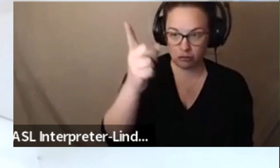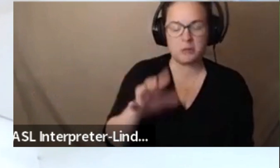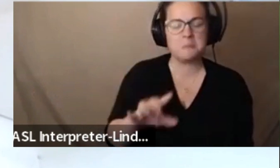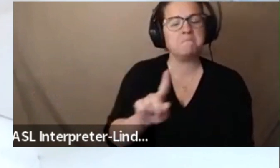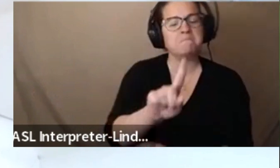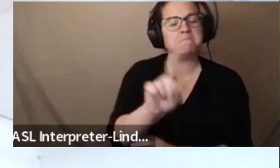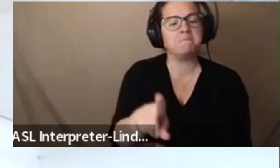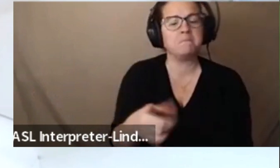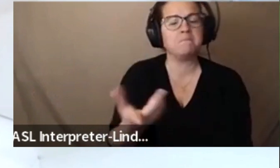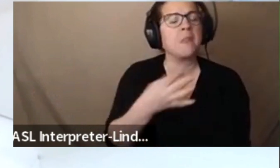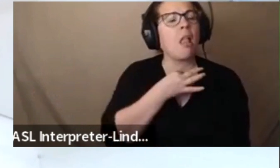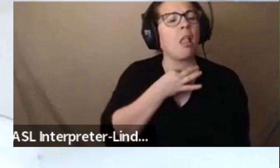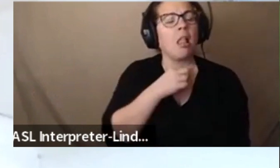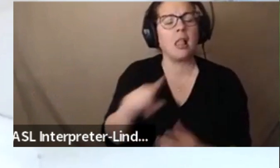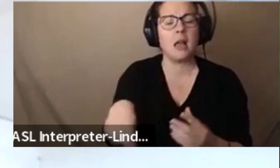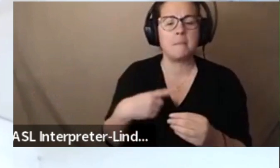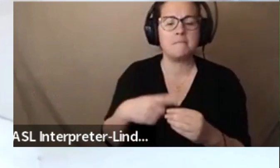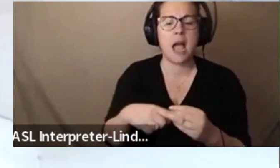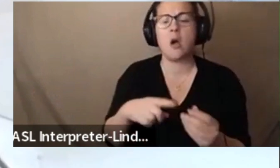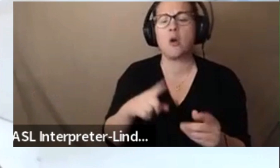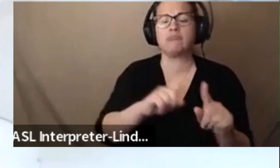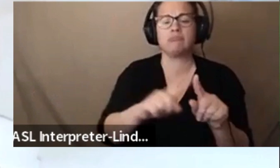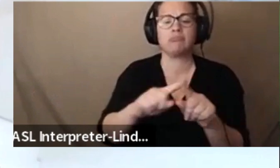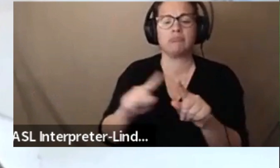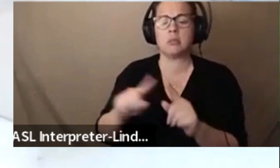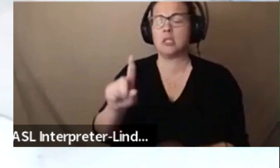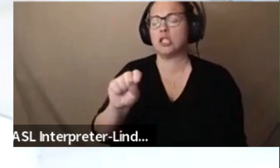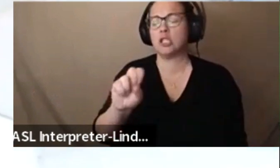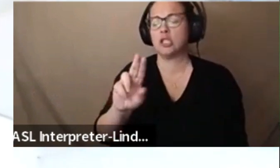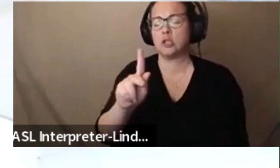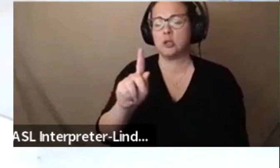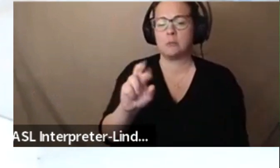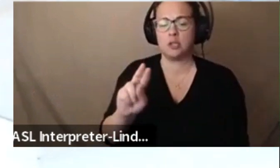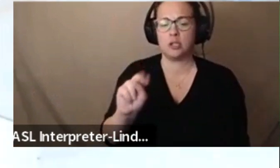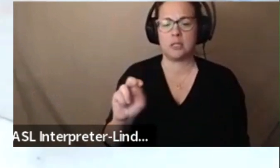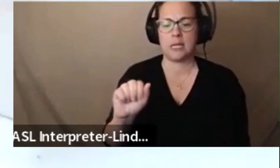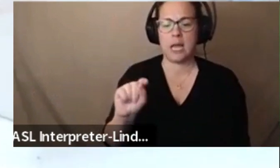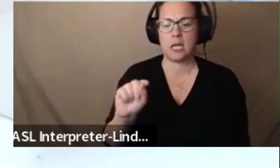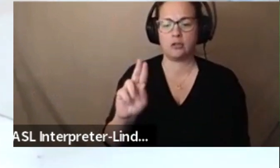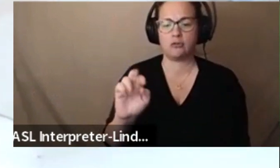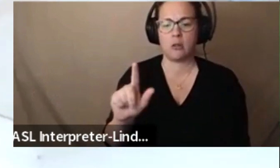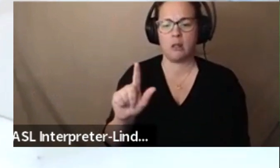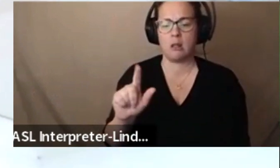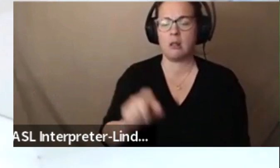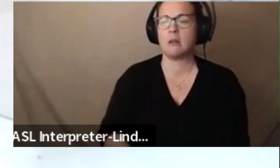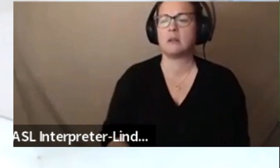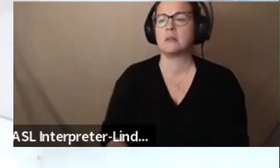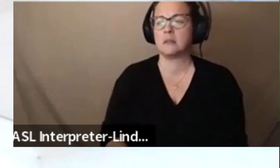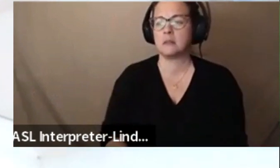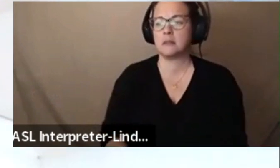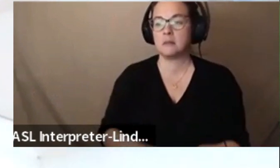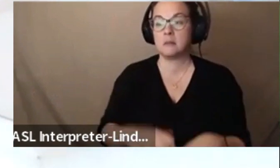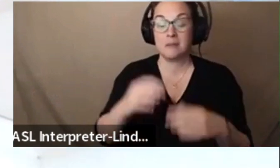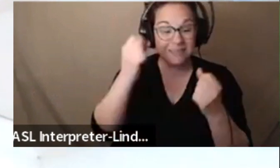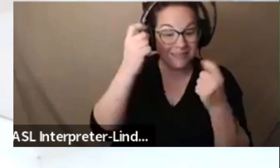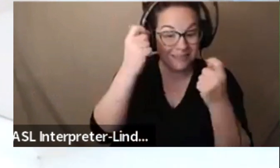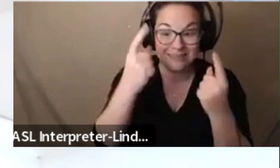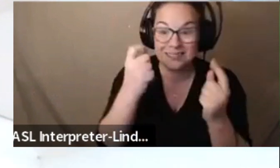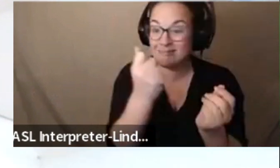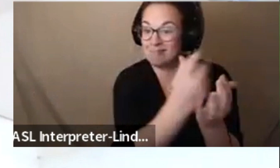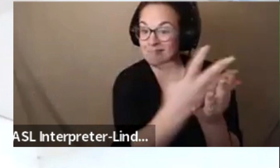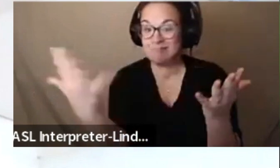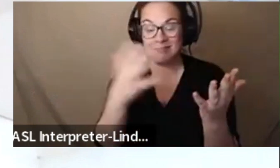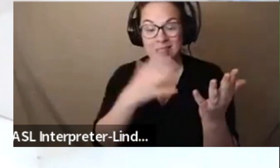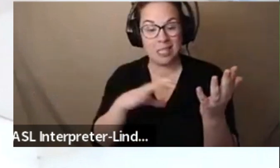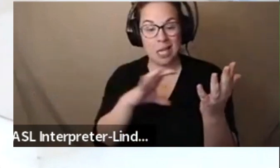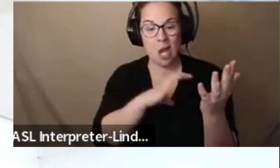was positing was, what about the supernatural elements in Shakespeare's work? Because obviously, a